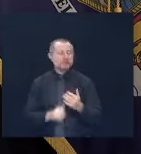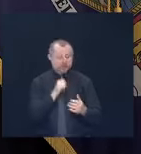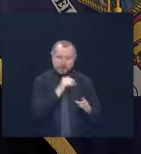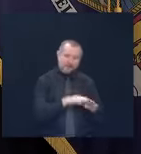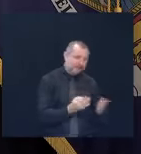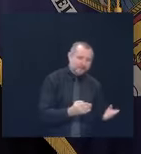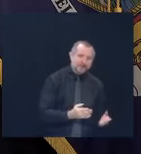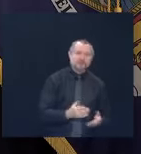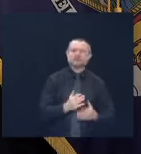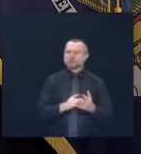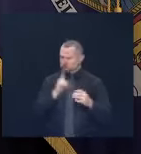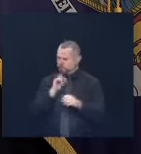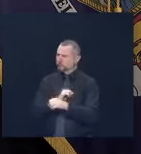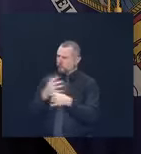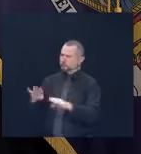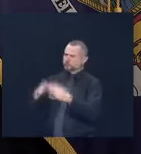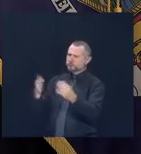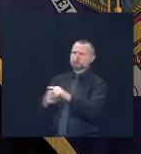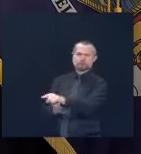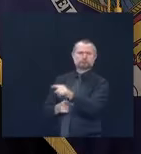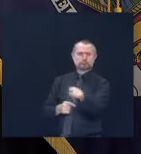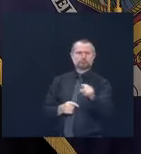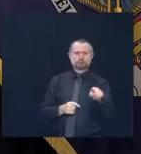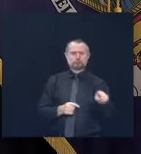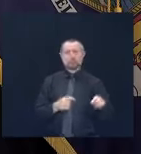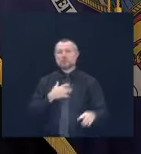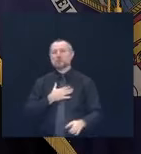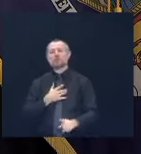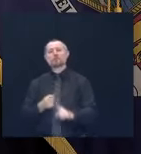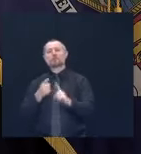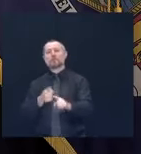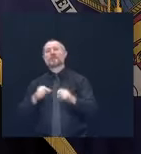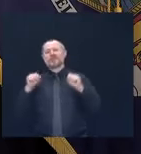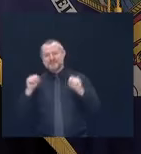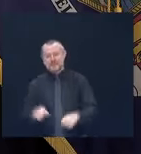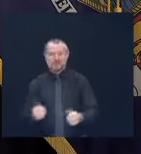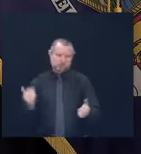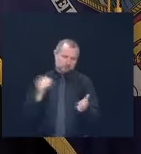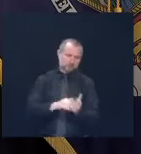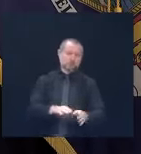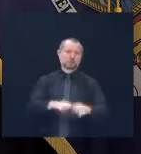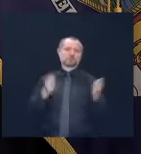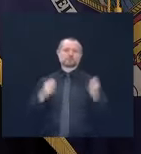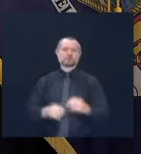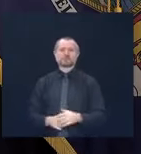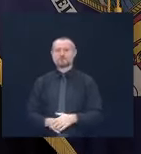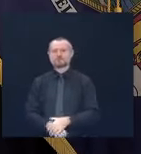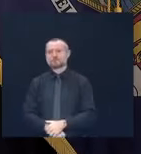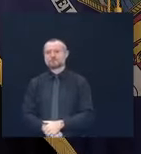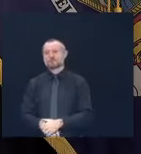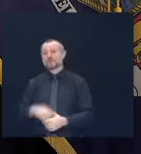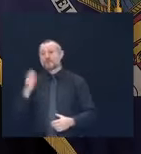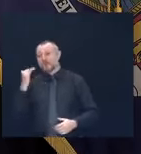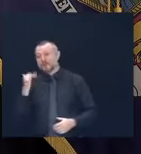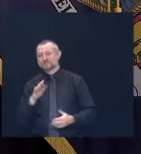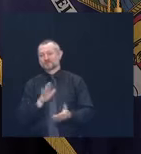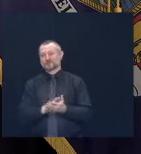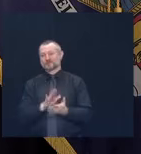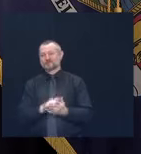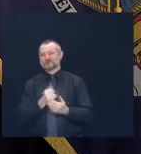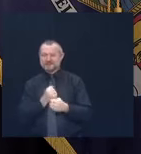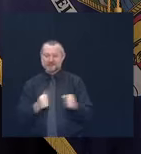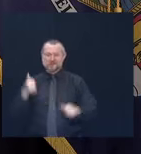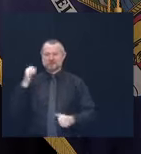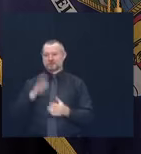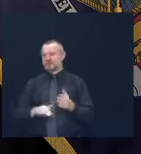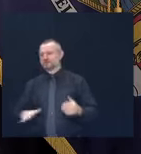But you can reopen the school because the school is safer than the local